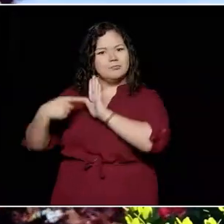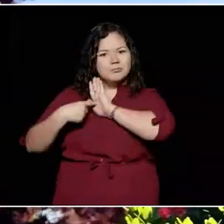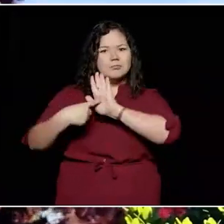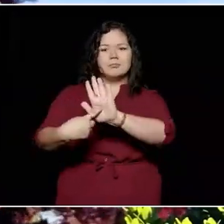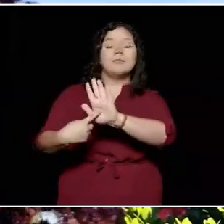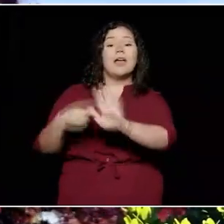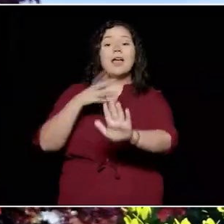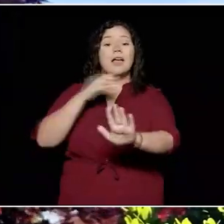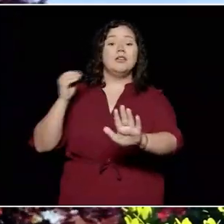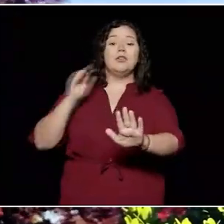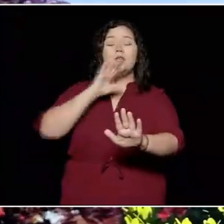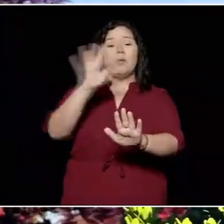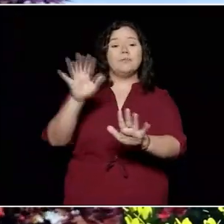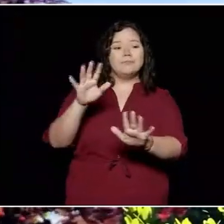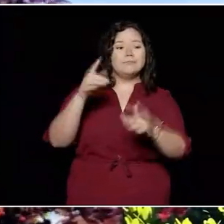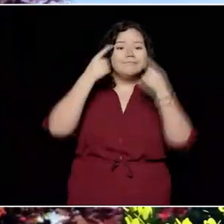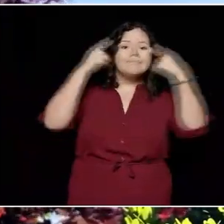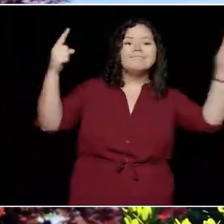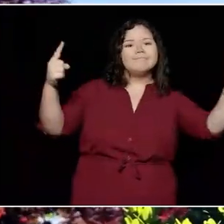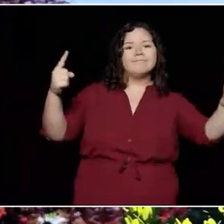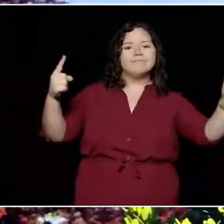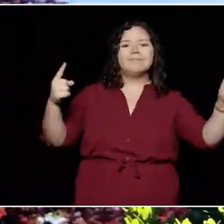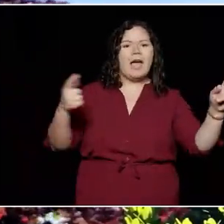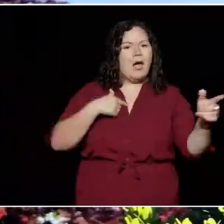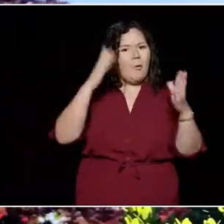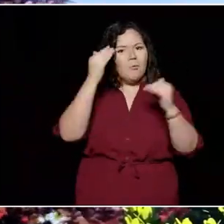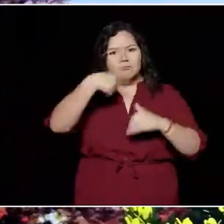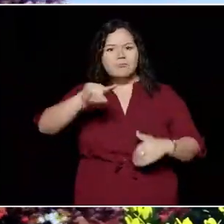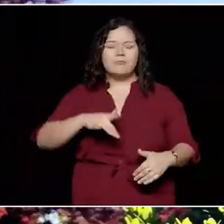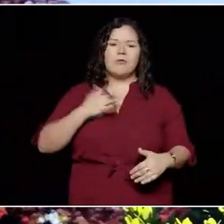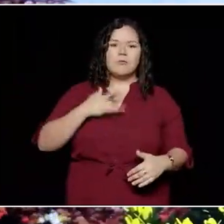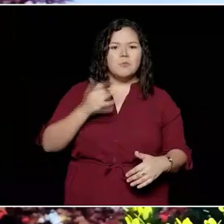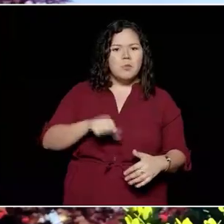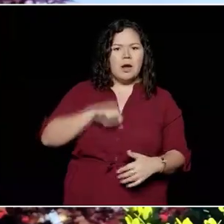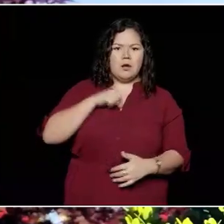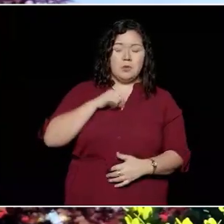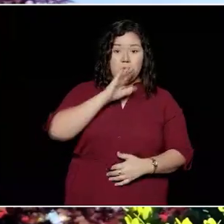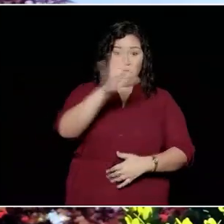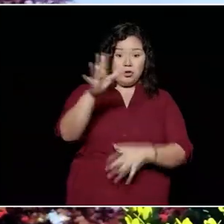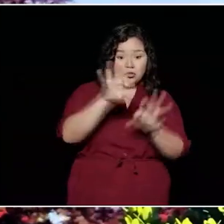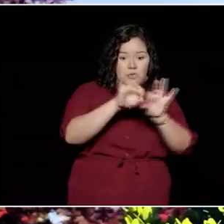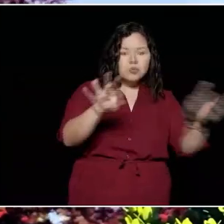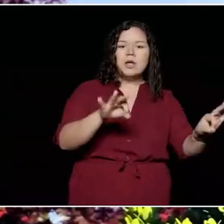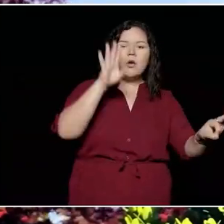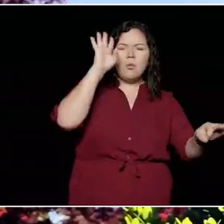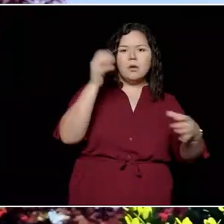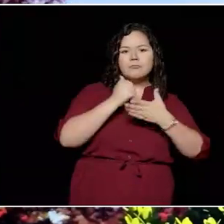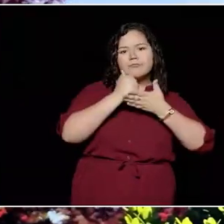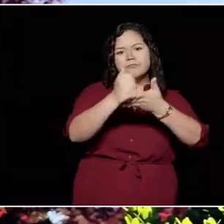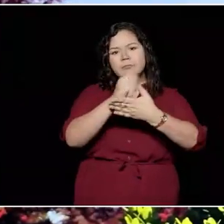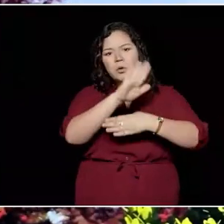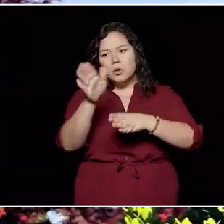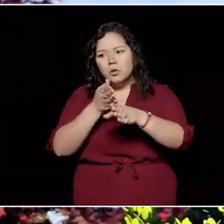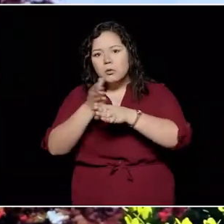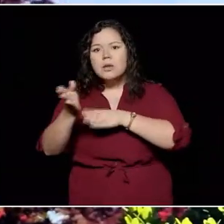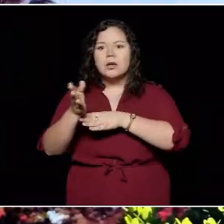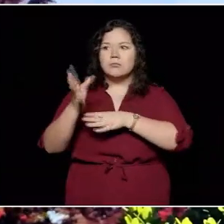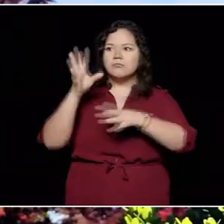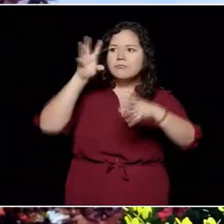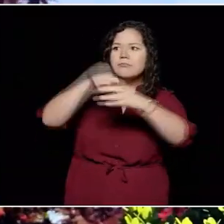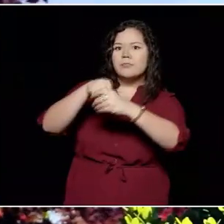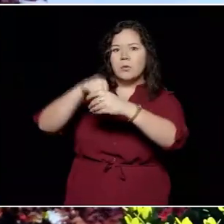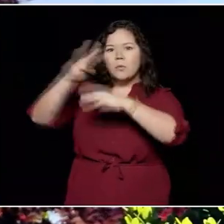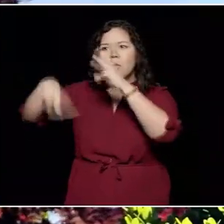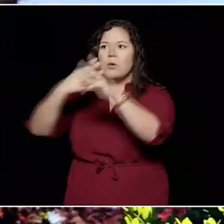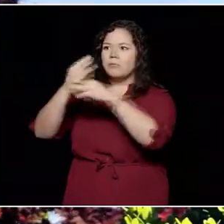your achievements and your victories. I hope your arts degree will serve as a foundation for your career and your engagement with the world for